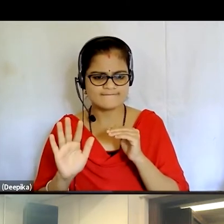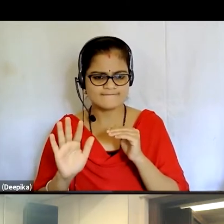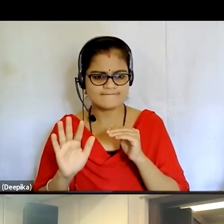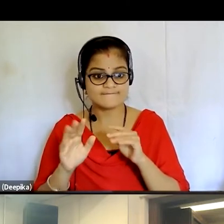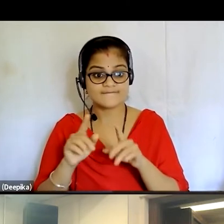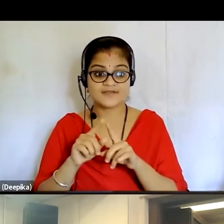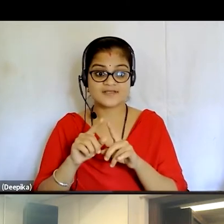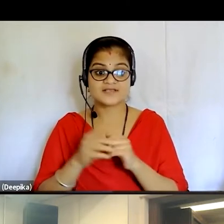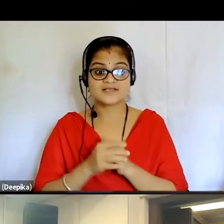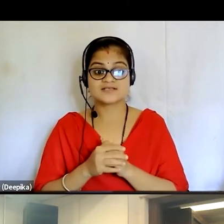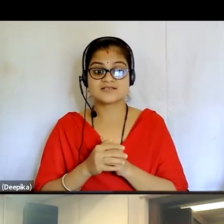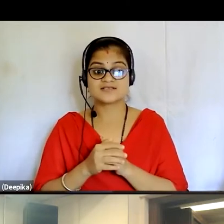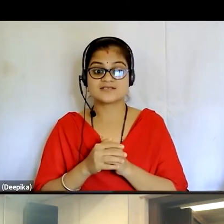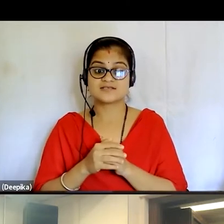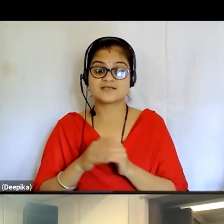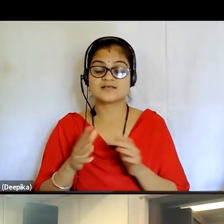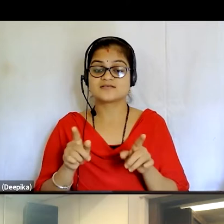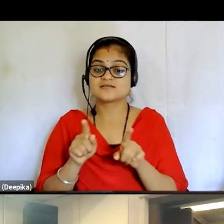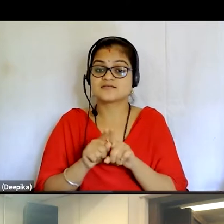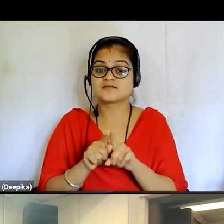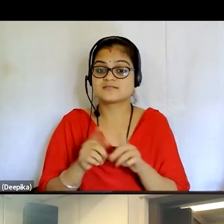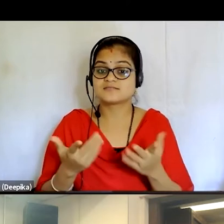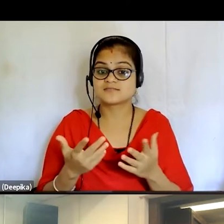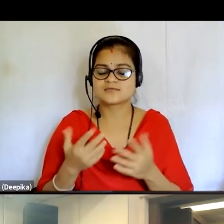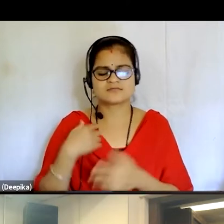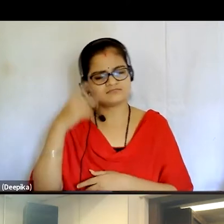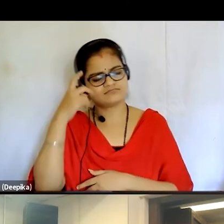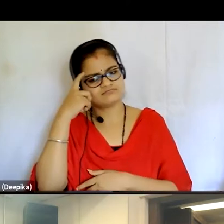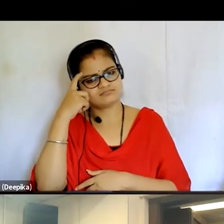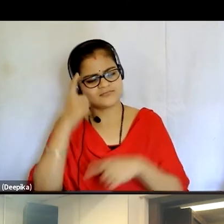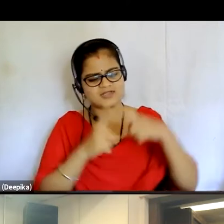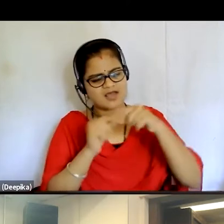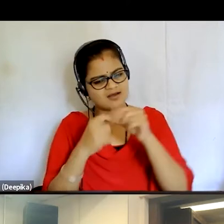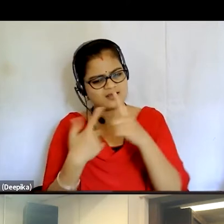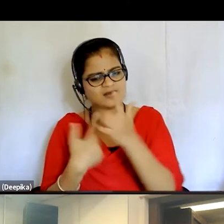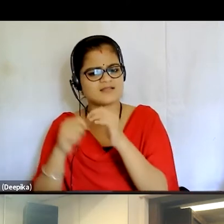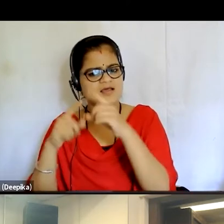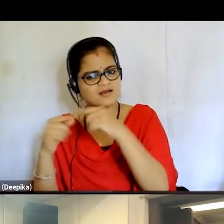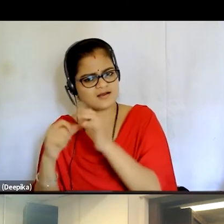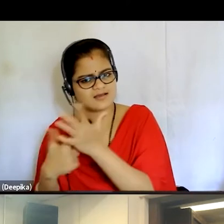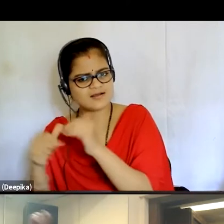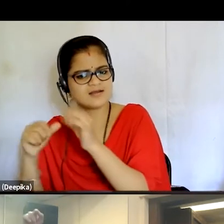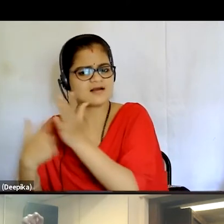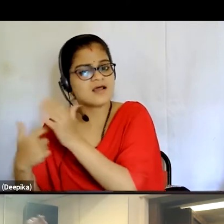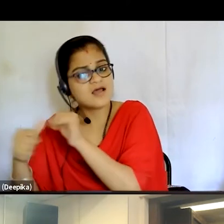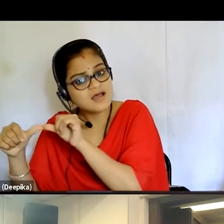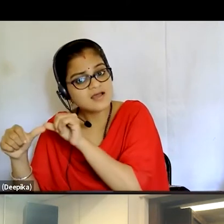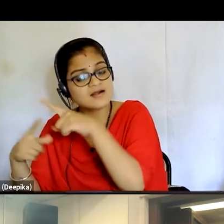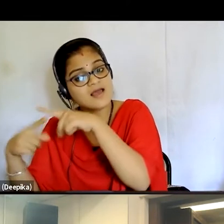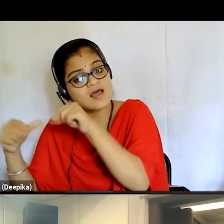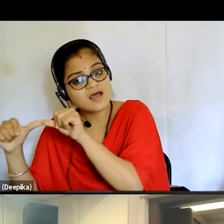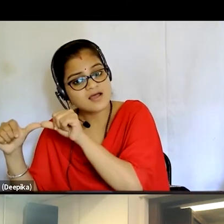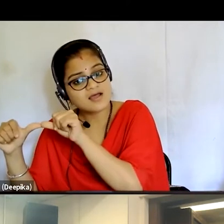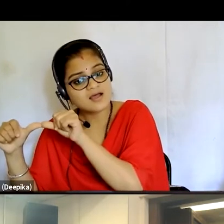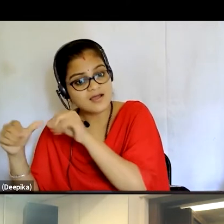sawal jawab? That is, could we have to that question, which is ta ra ra ra ta ra ra ra ta ra ra ra ta,